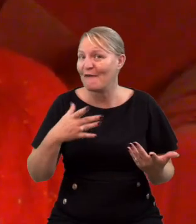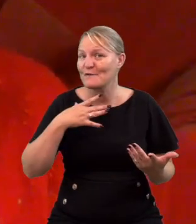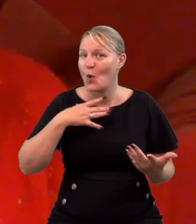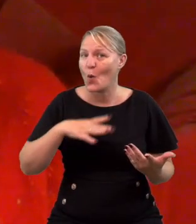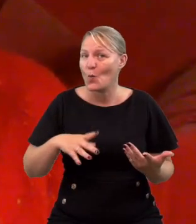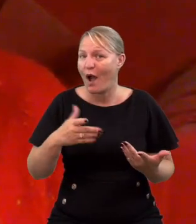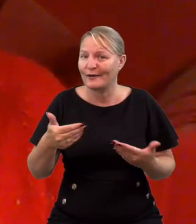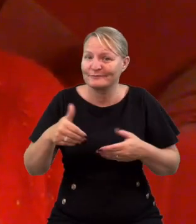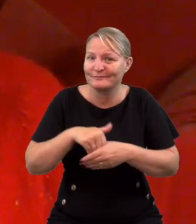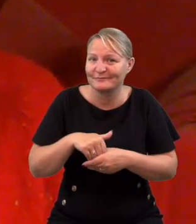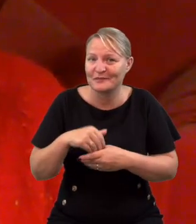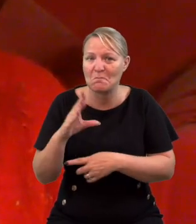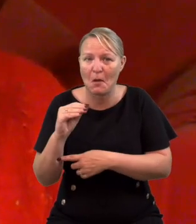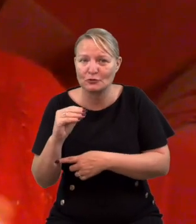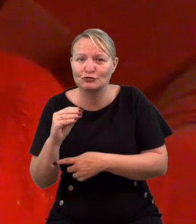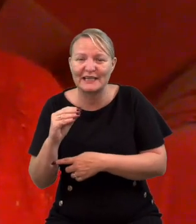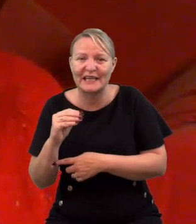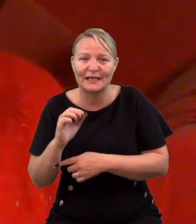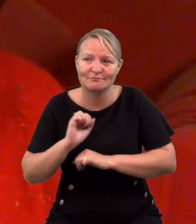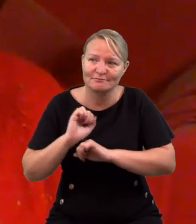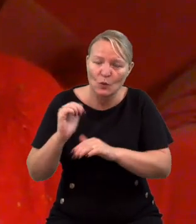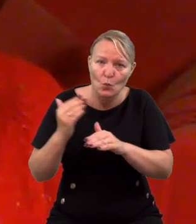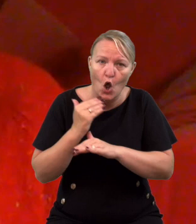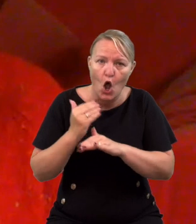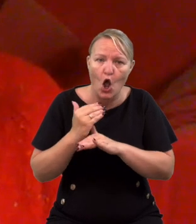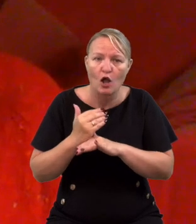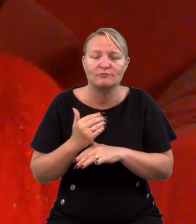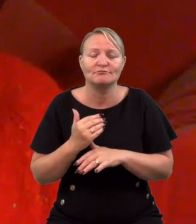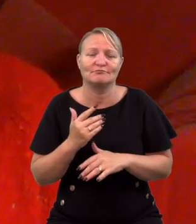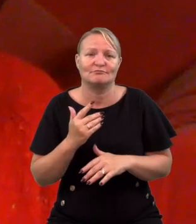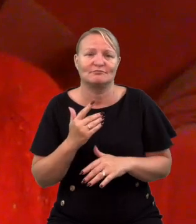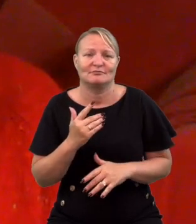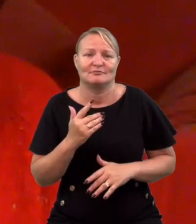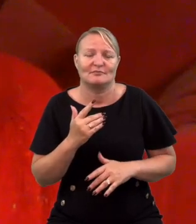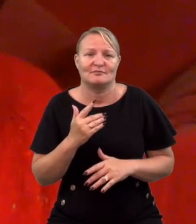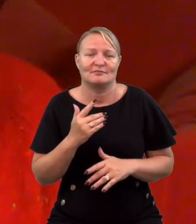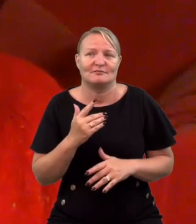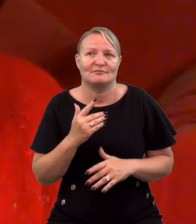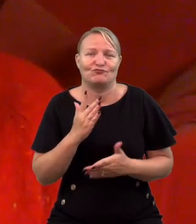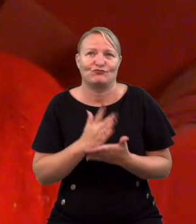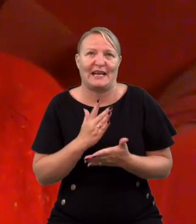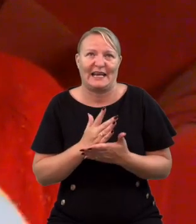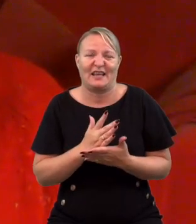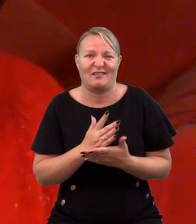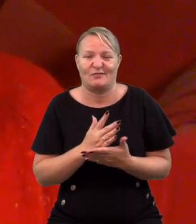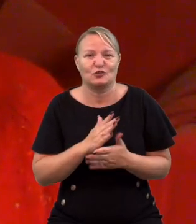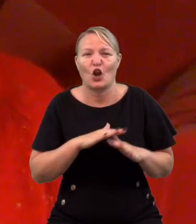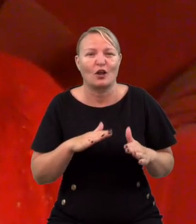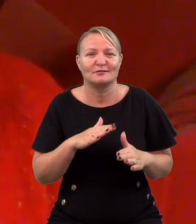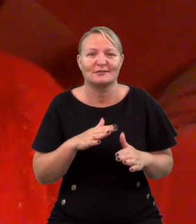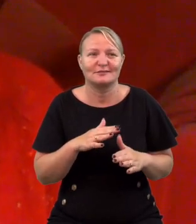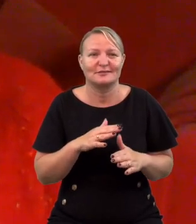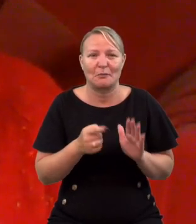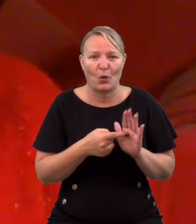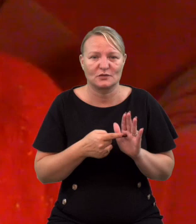So if people wanted to incorporate elements of puppetry in their own work, I would say maybe the least important thing